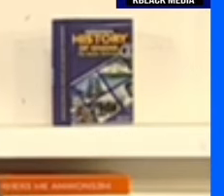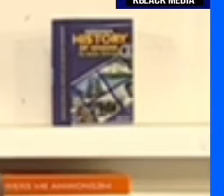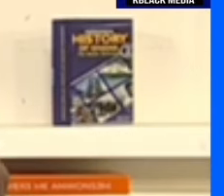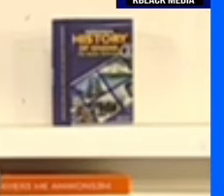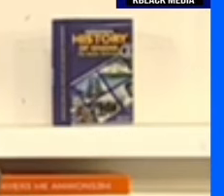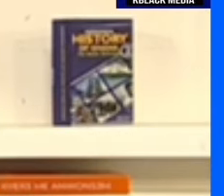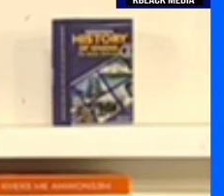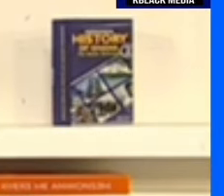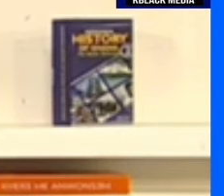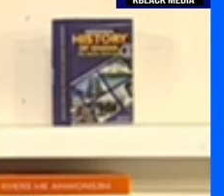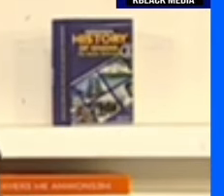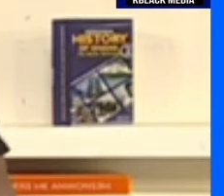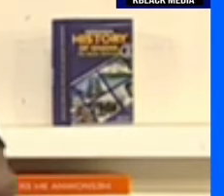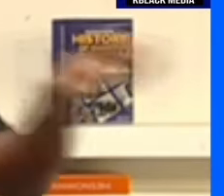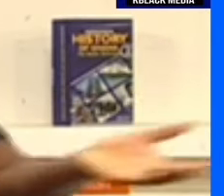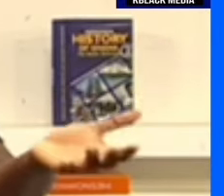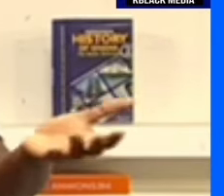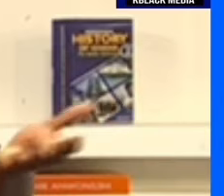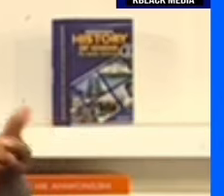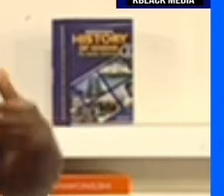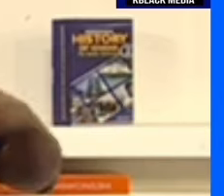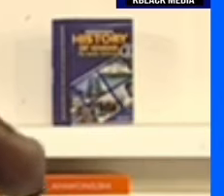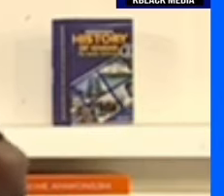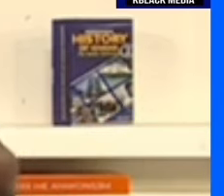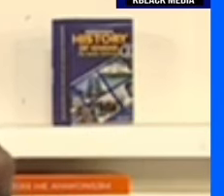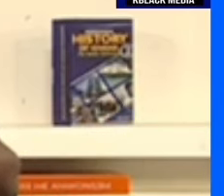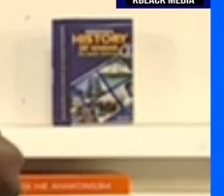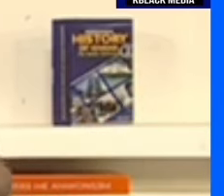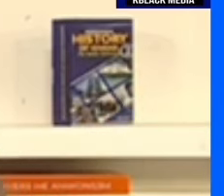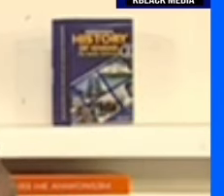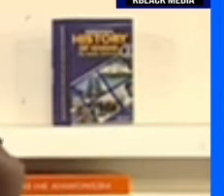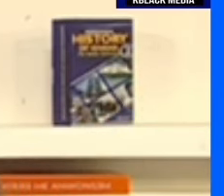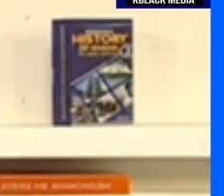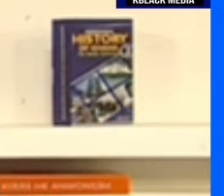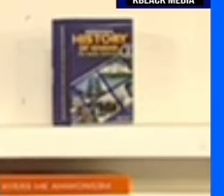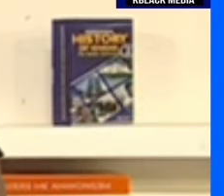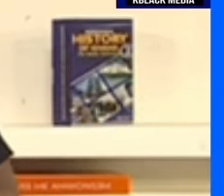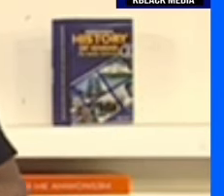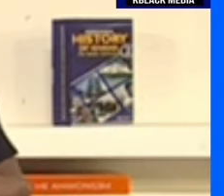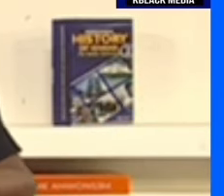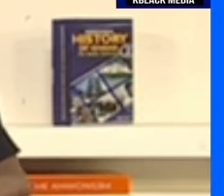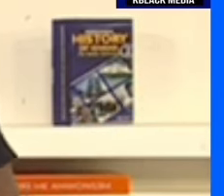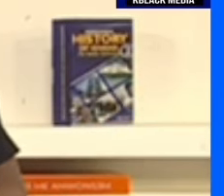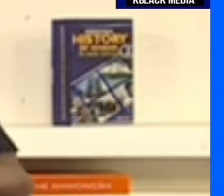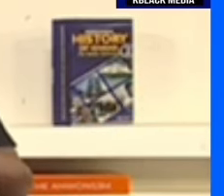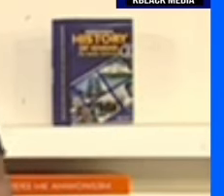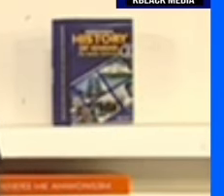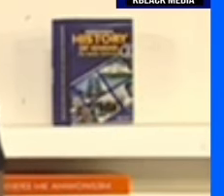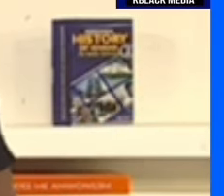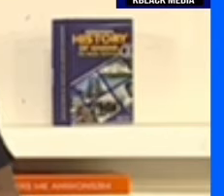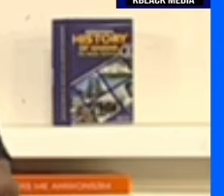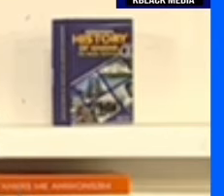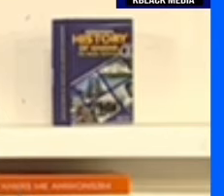onu ajiden omo anamu na washemra ni bi na enkomo bia ewo ho no bia no saa ni